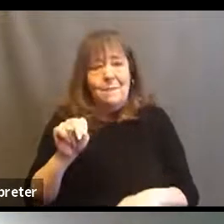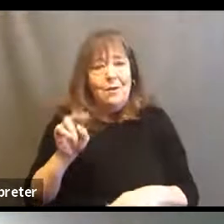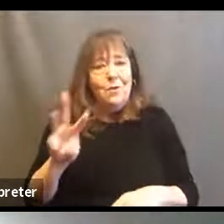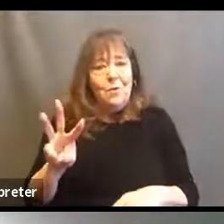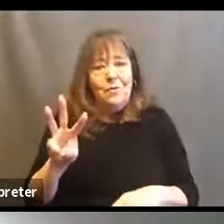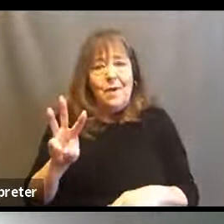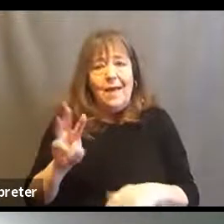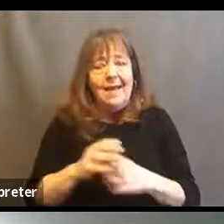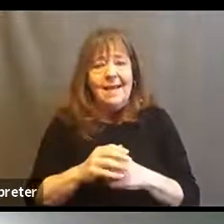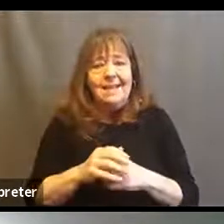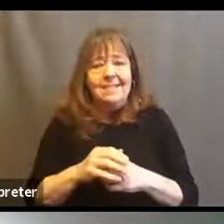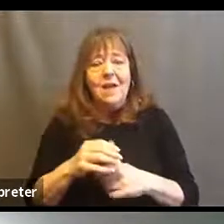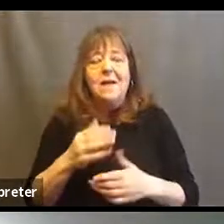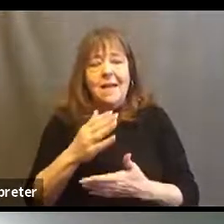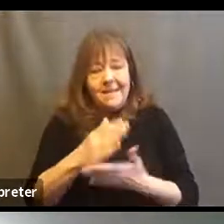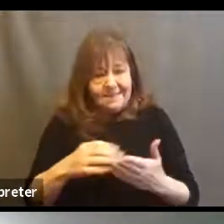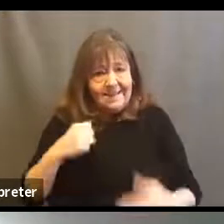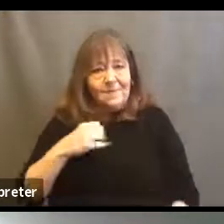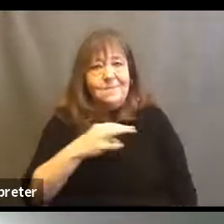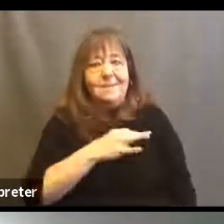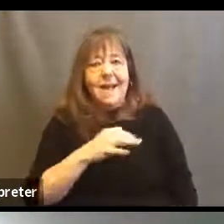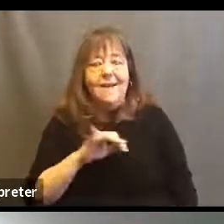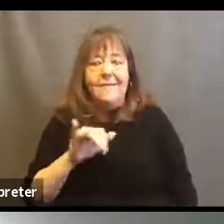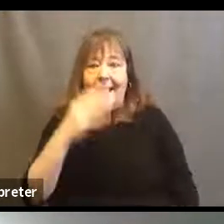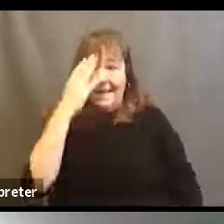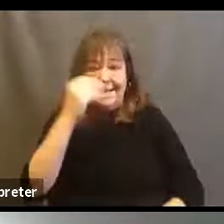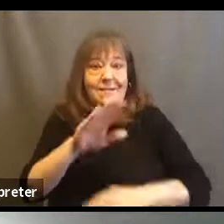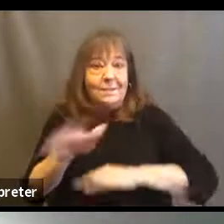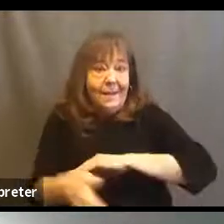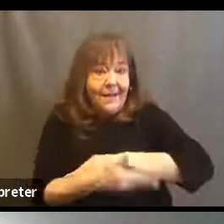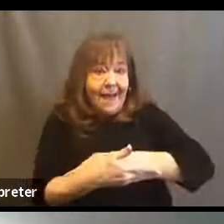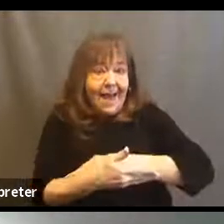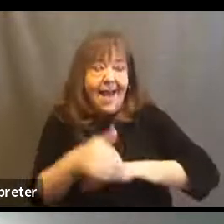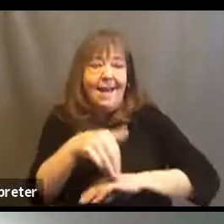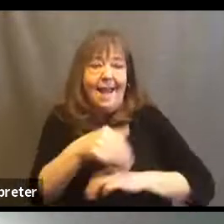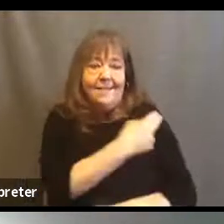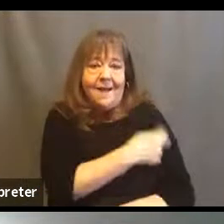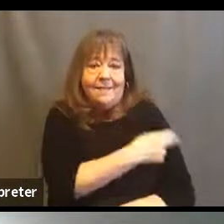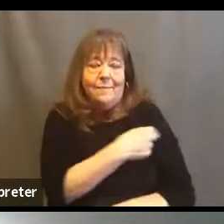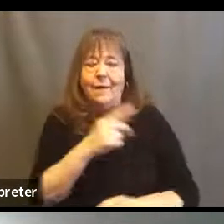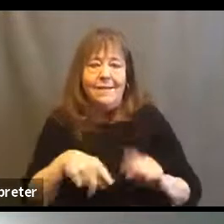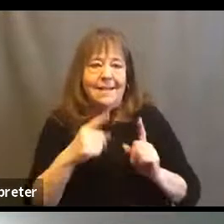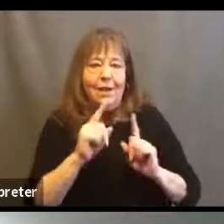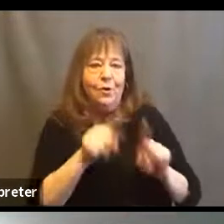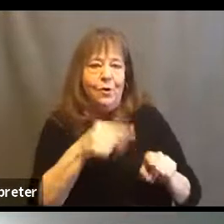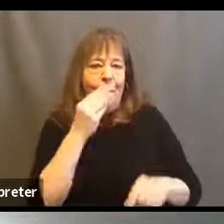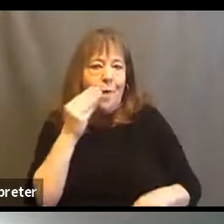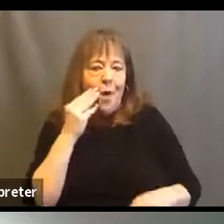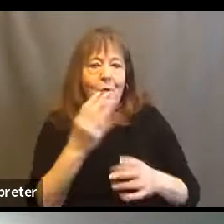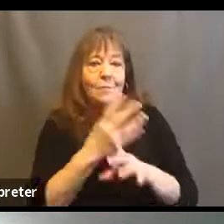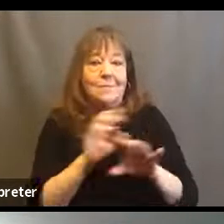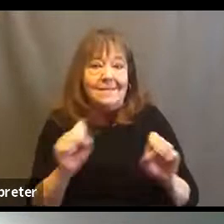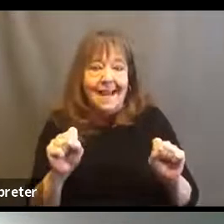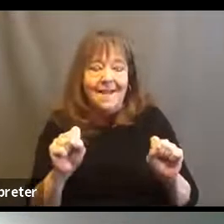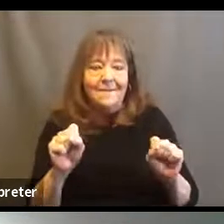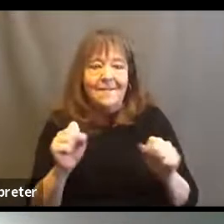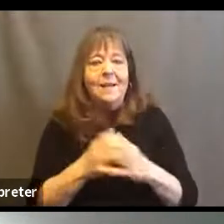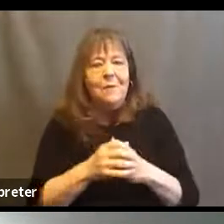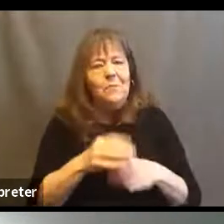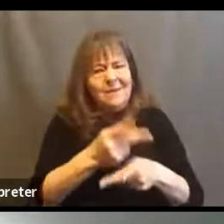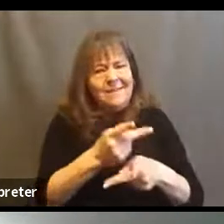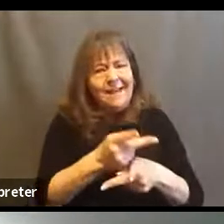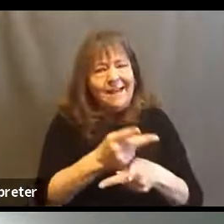We've had some staff that had to stay overnight in the hospital just because they were unable to get home safely, and we would be able to accommodate them.